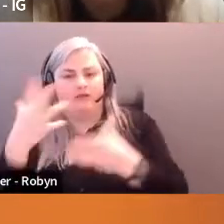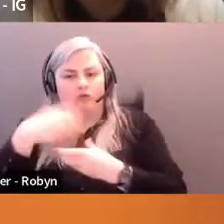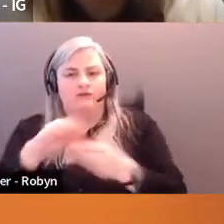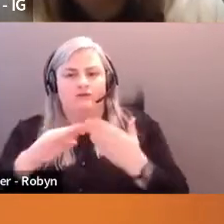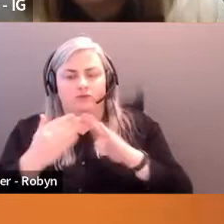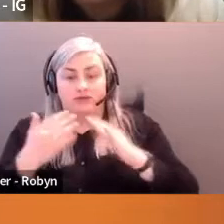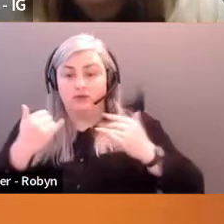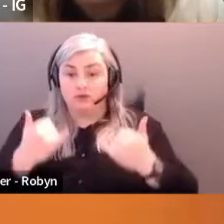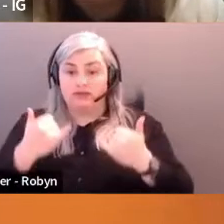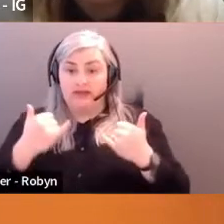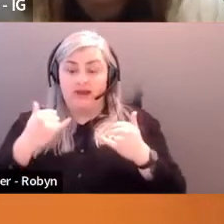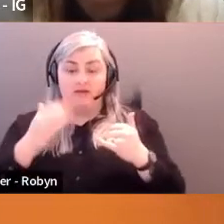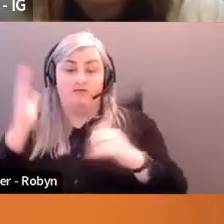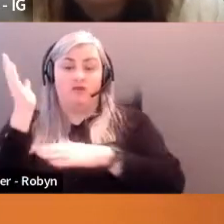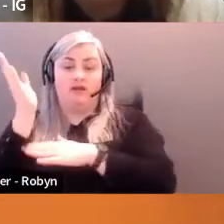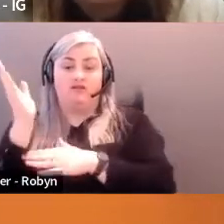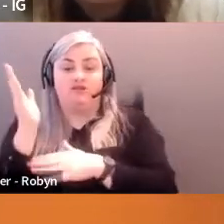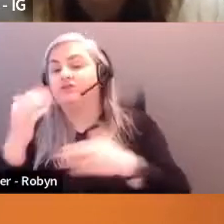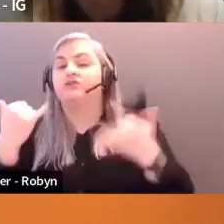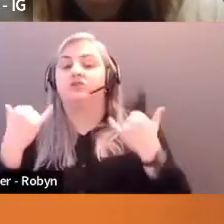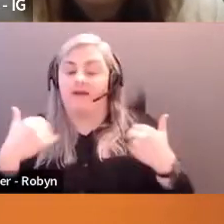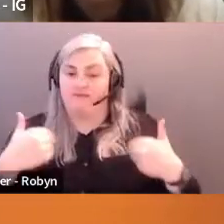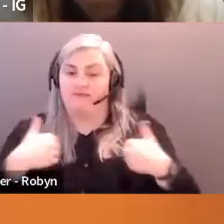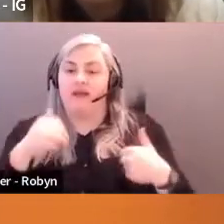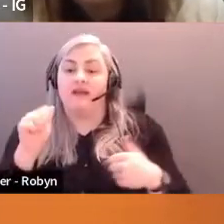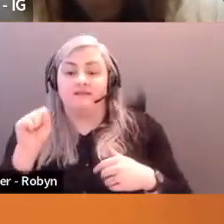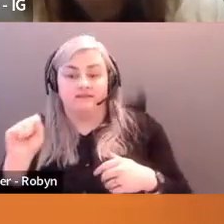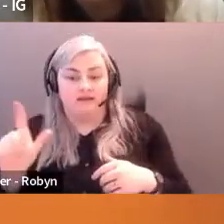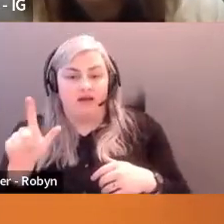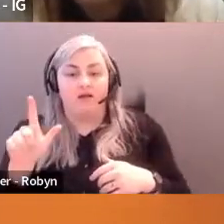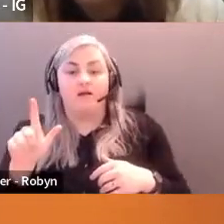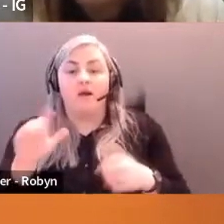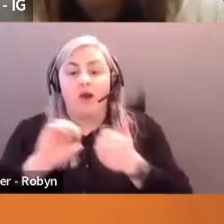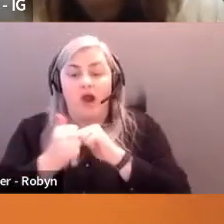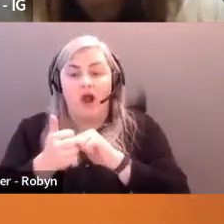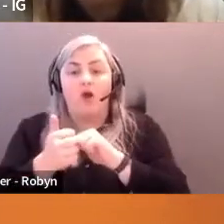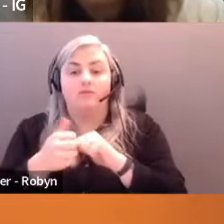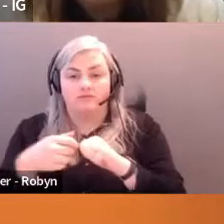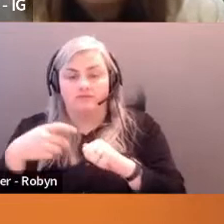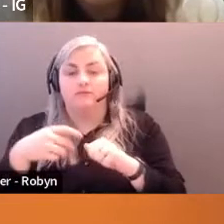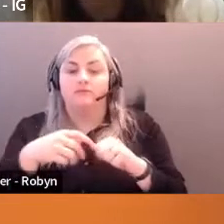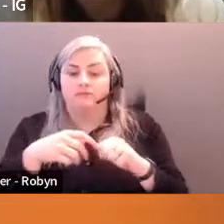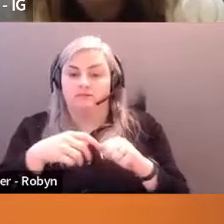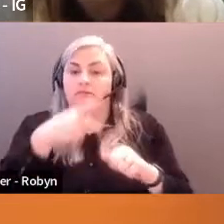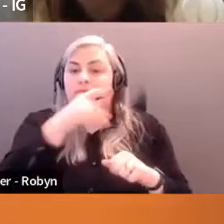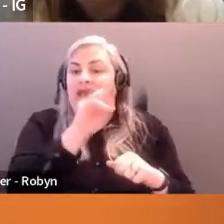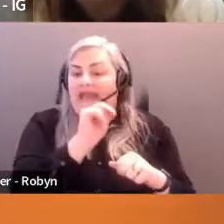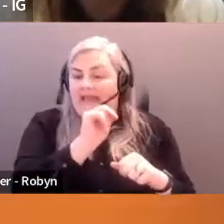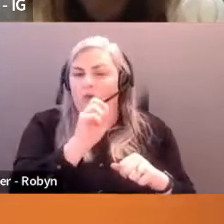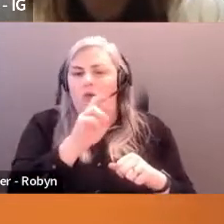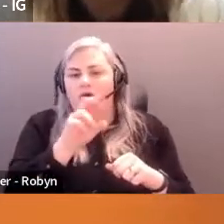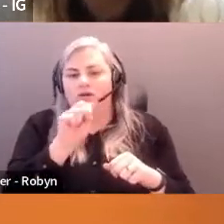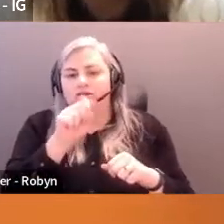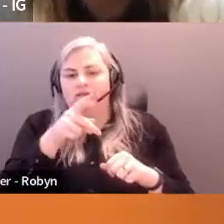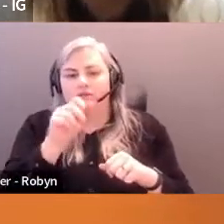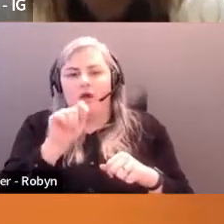today's presentation in American Sign Language, please pan or spotlight the presenter, Erin, and both the interpreters,